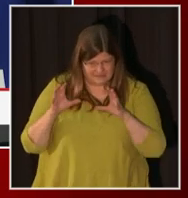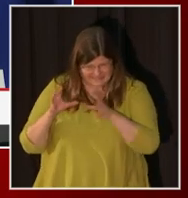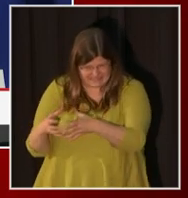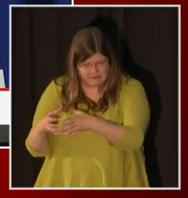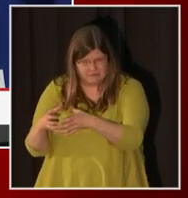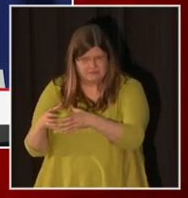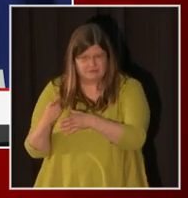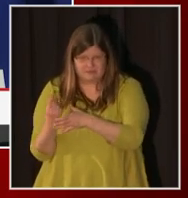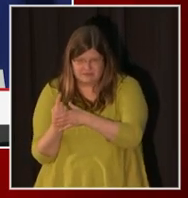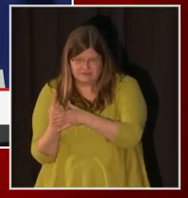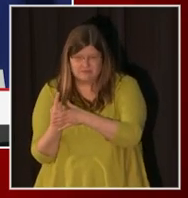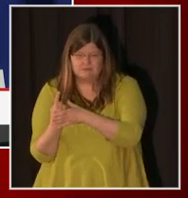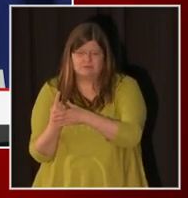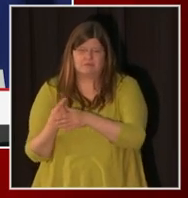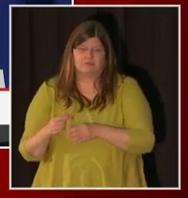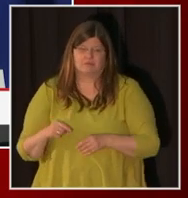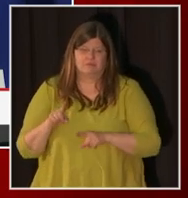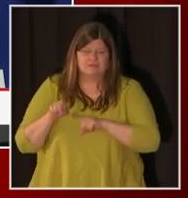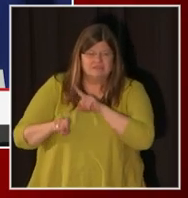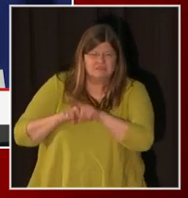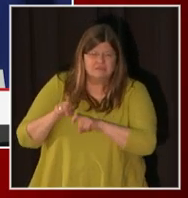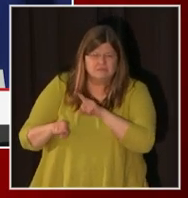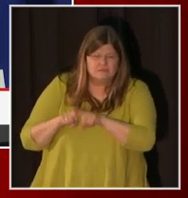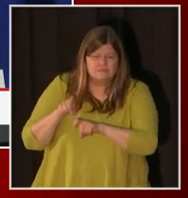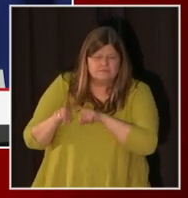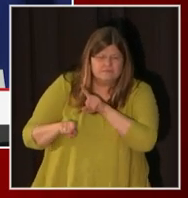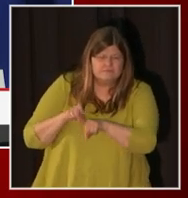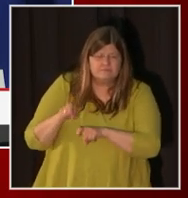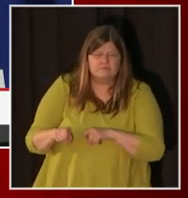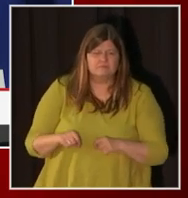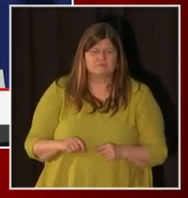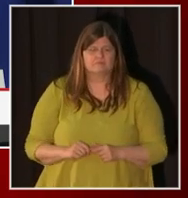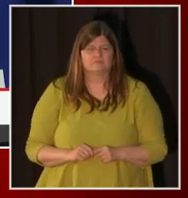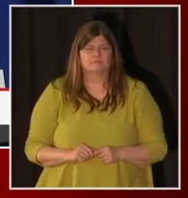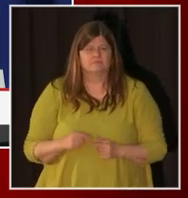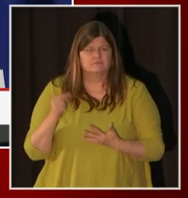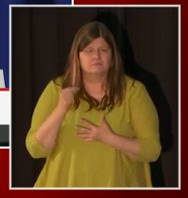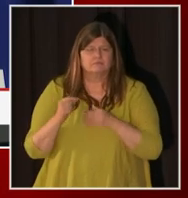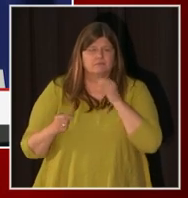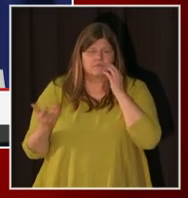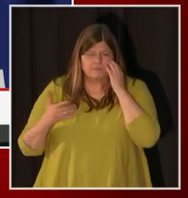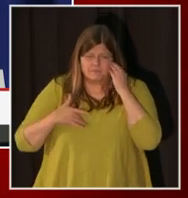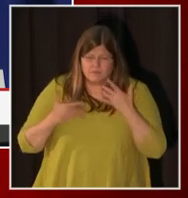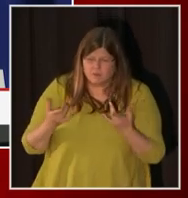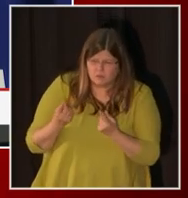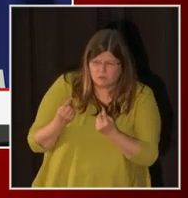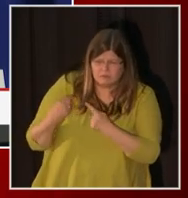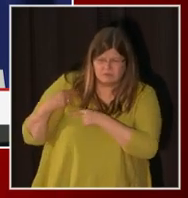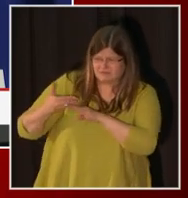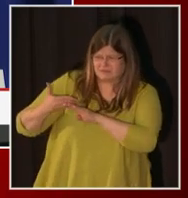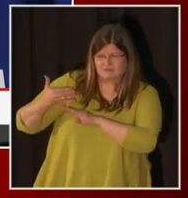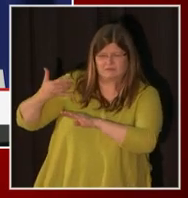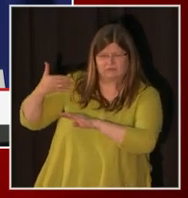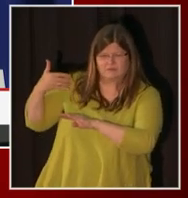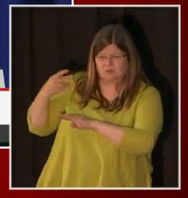We then trace them, which is an in-depth interview that asks all of the things that they've done for the